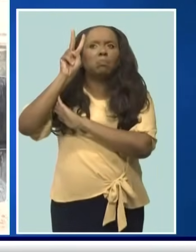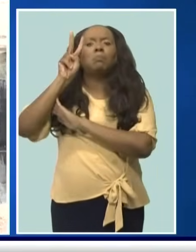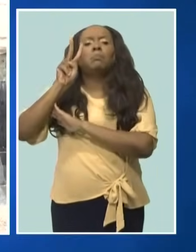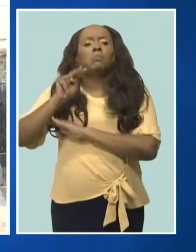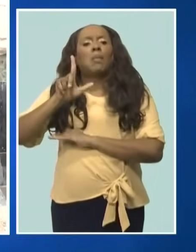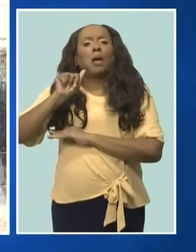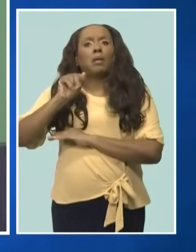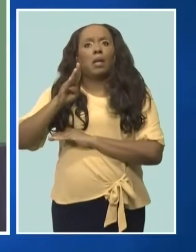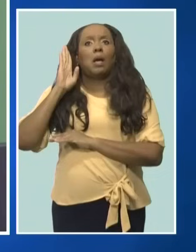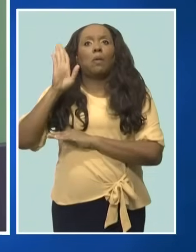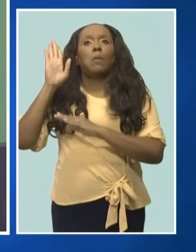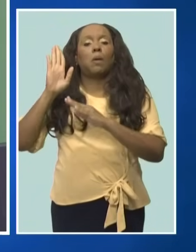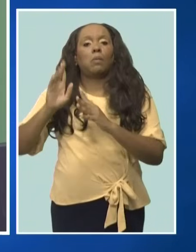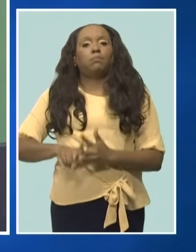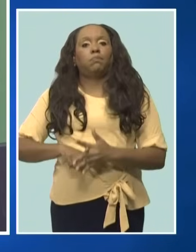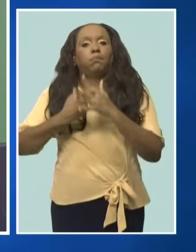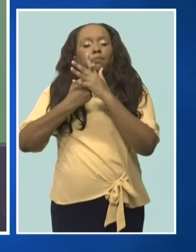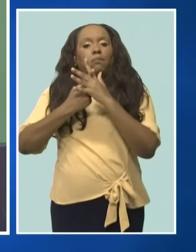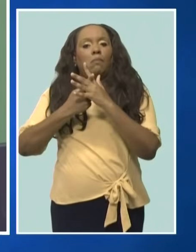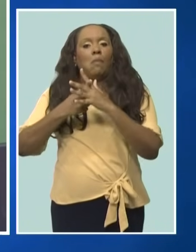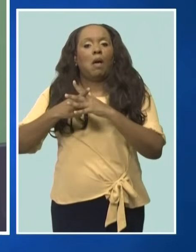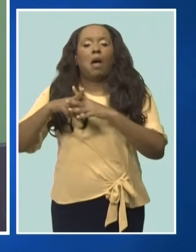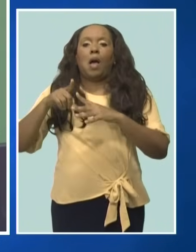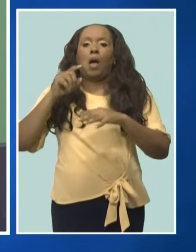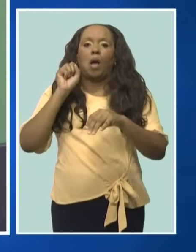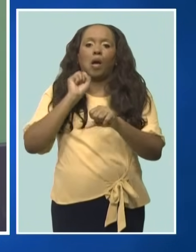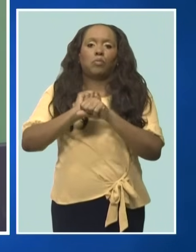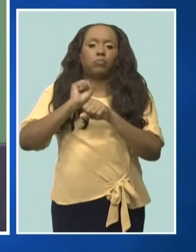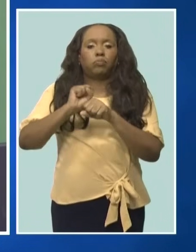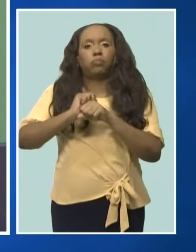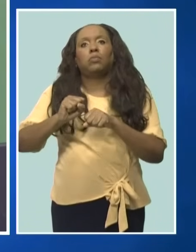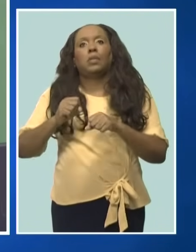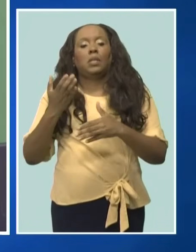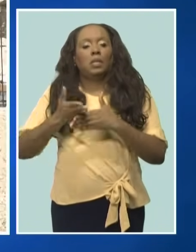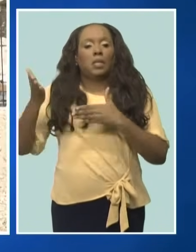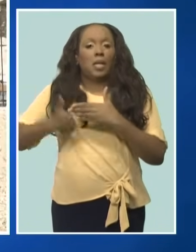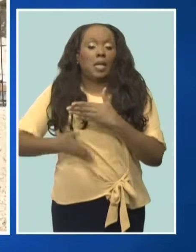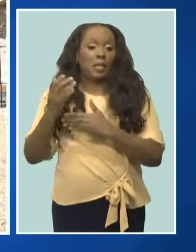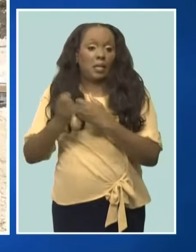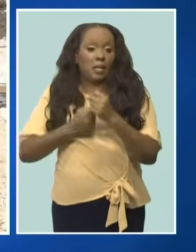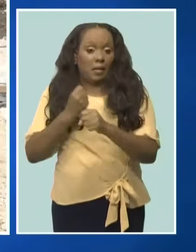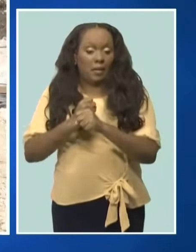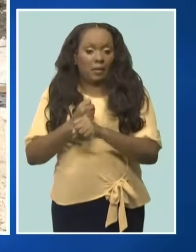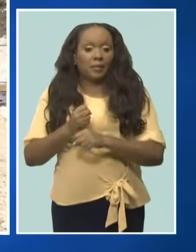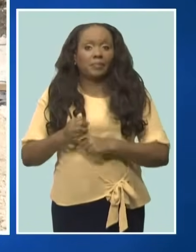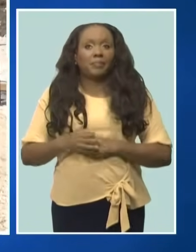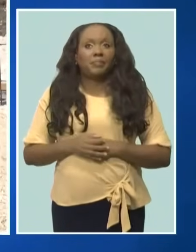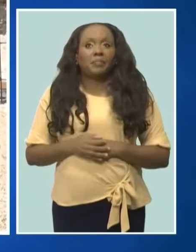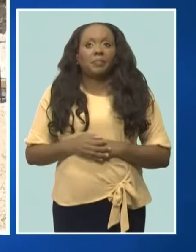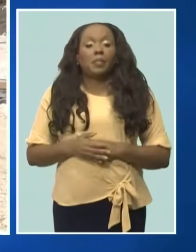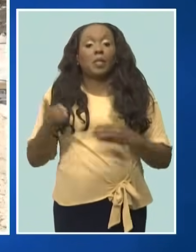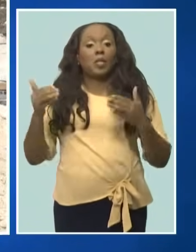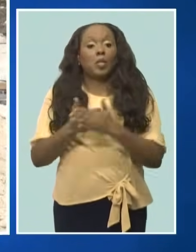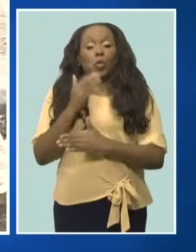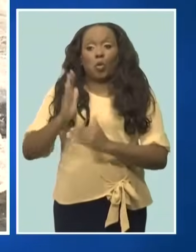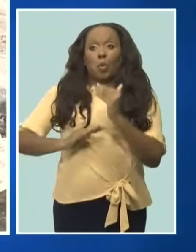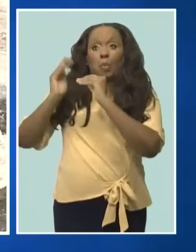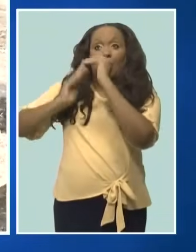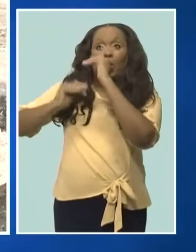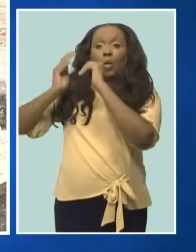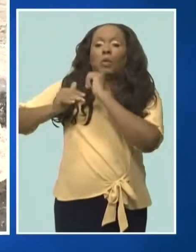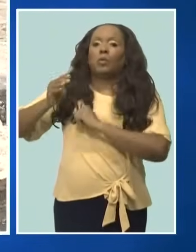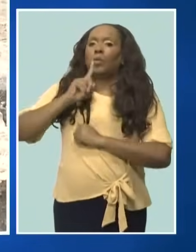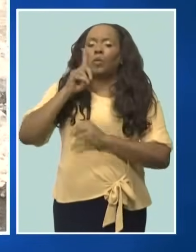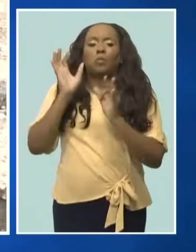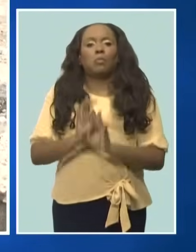Lab should be up and running by end of this year. Minister Ware says the new facility will become a